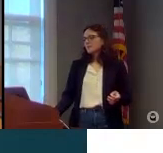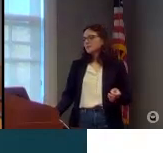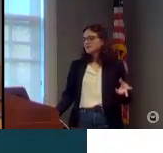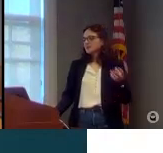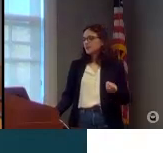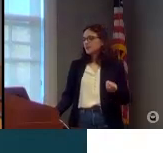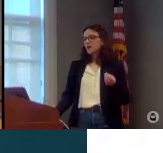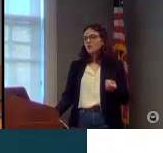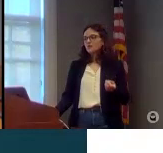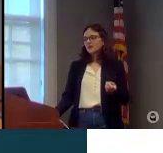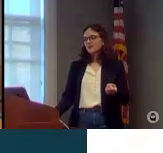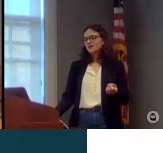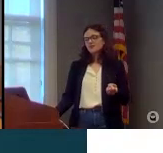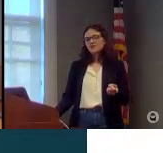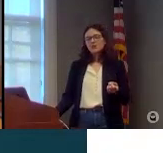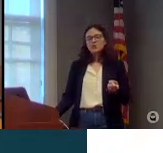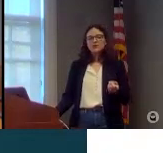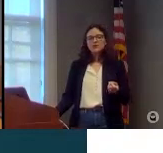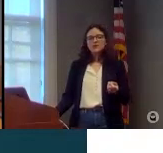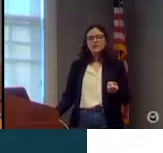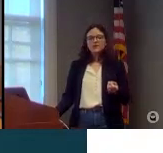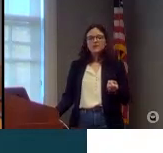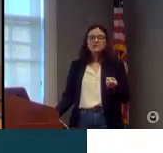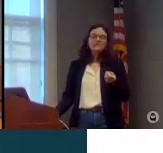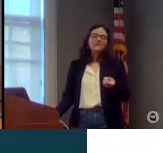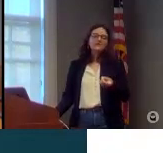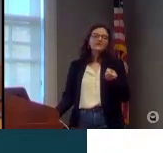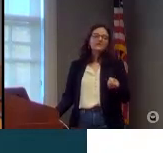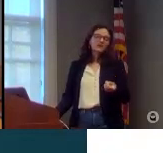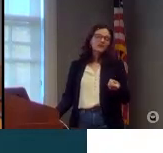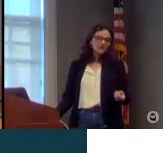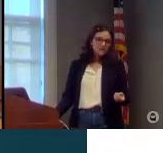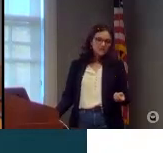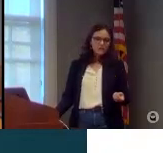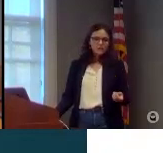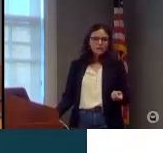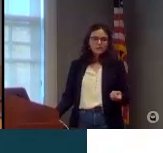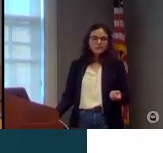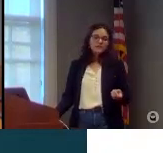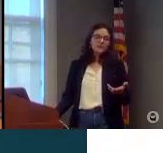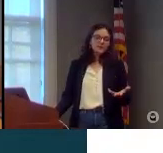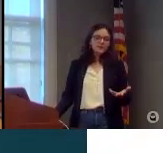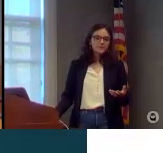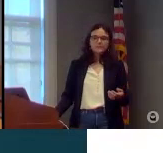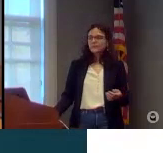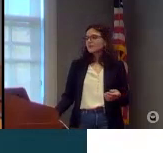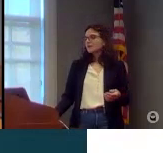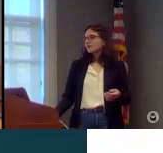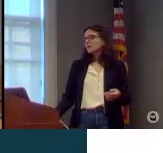But when we run them together, the only place where there is any statistically significant evidence of co-location is in